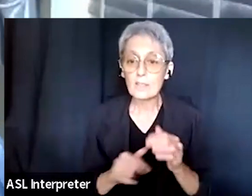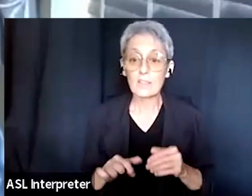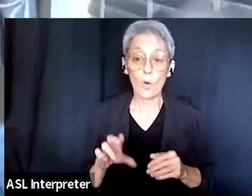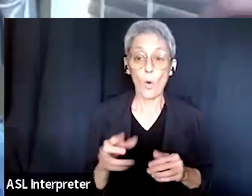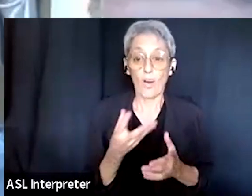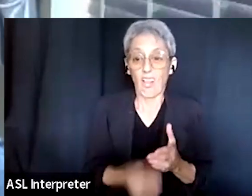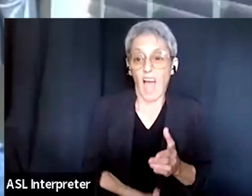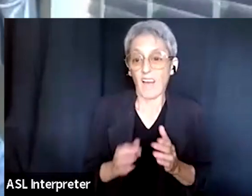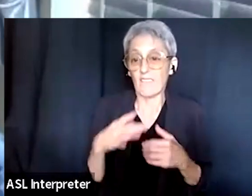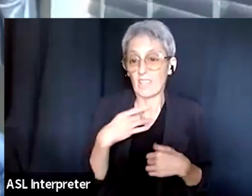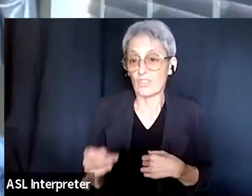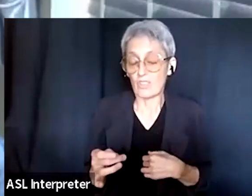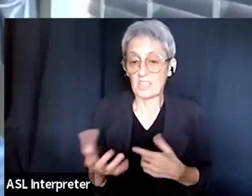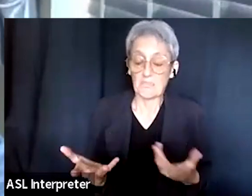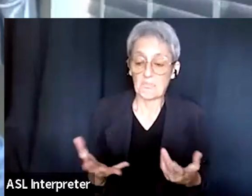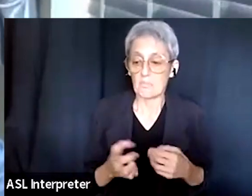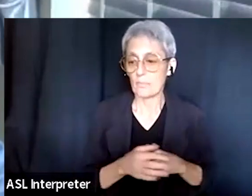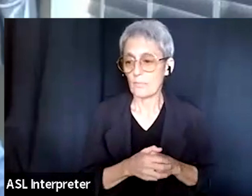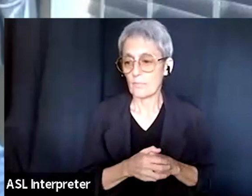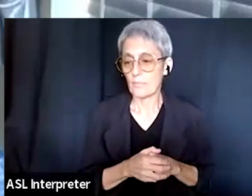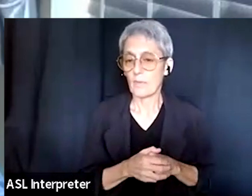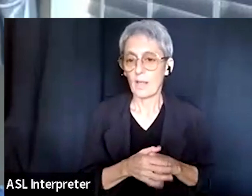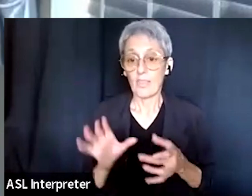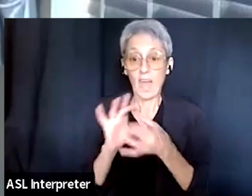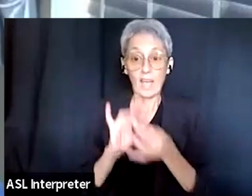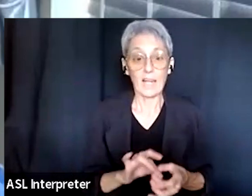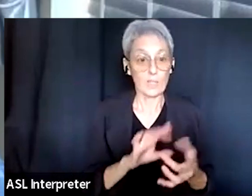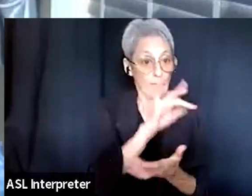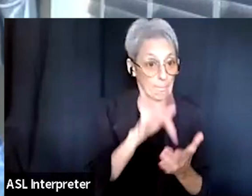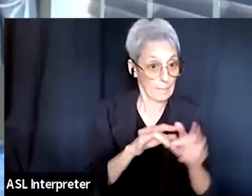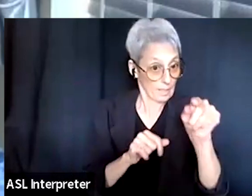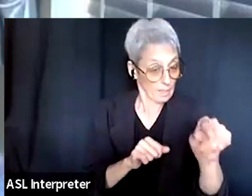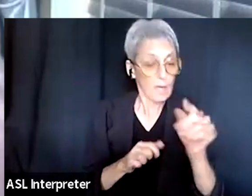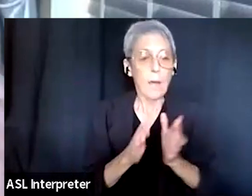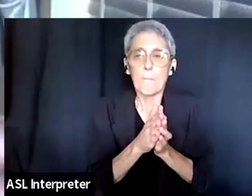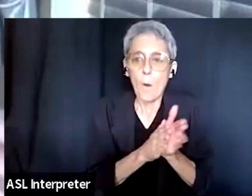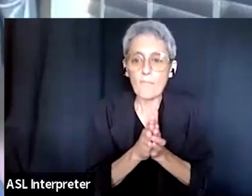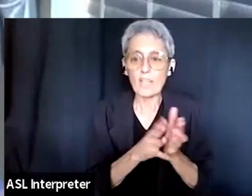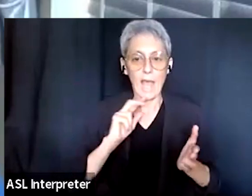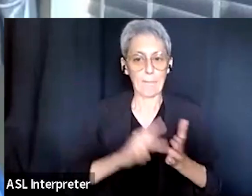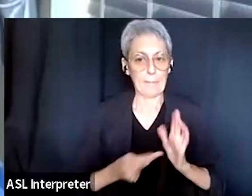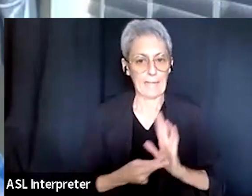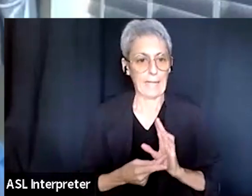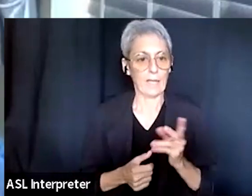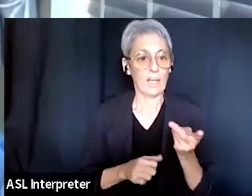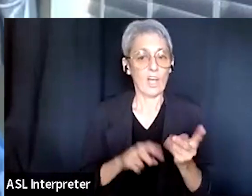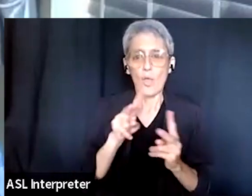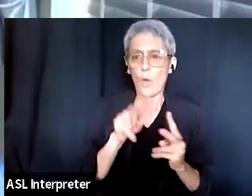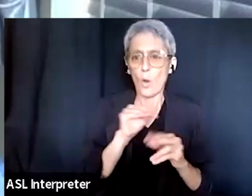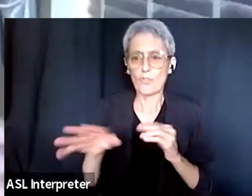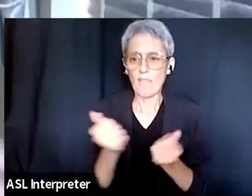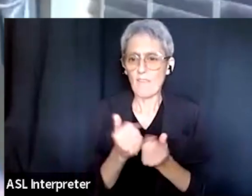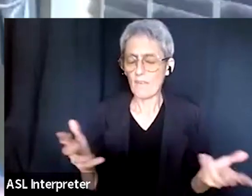Hence, that connects up with the middle of the model where we have motivation and meaning. Those drive everything. We think